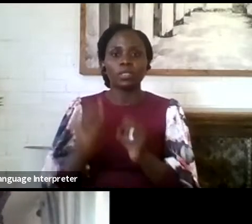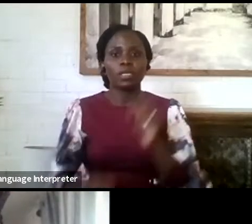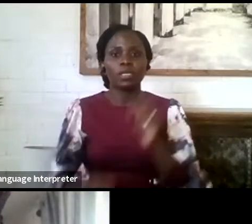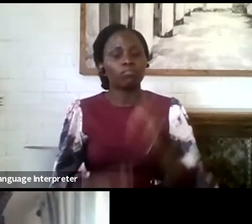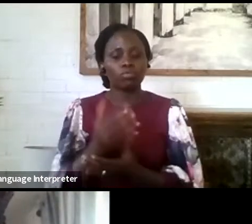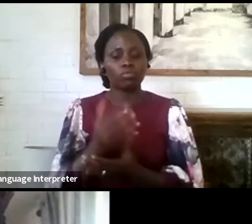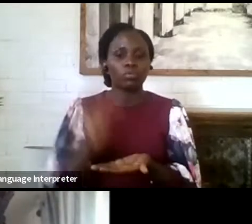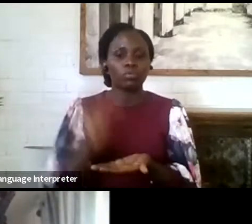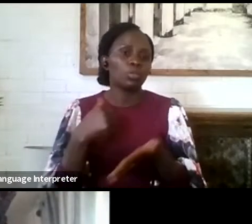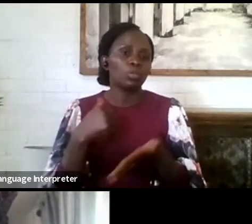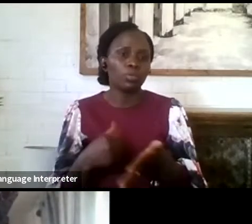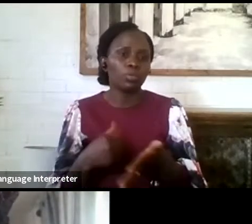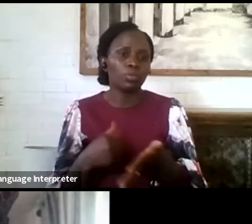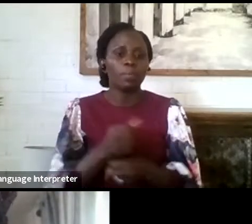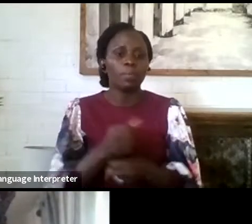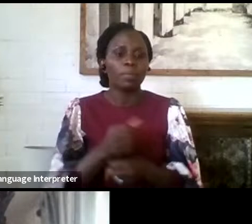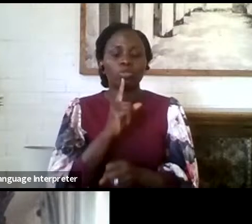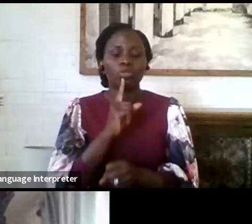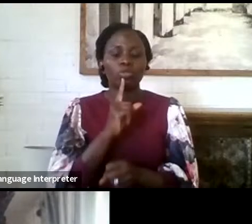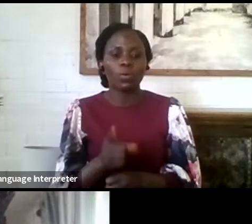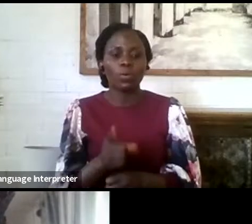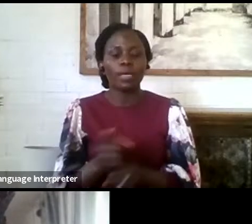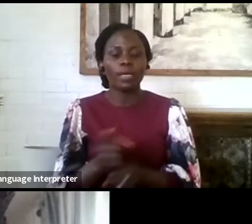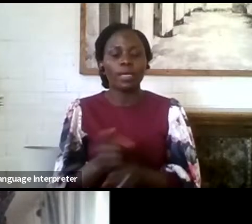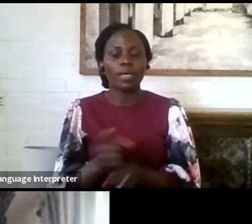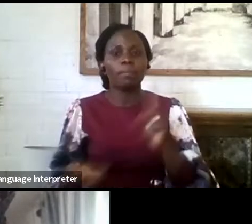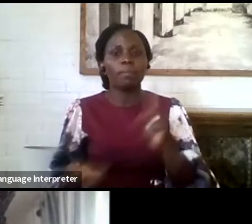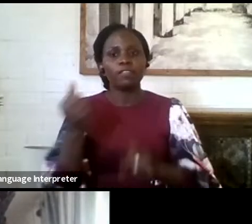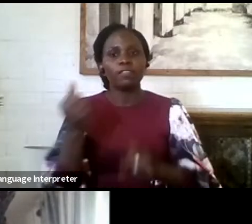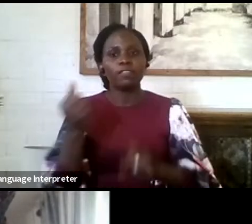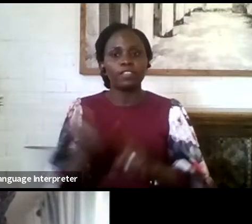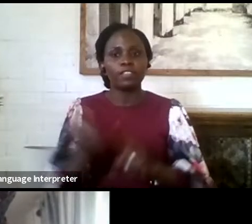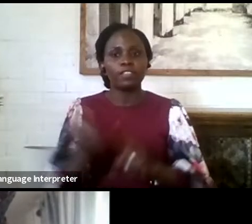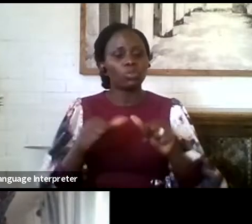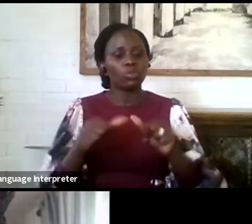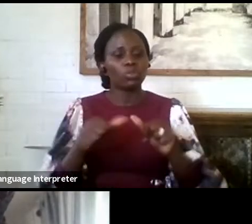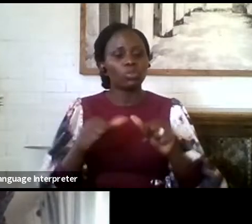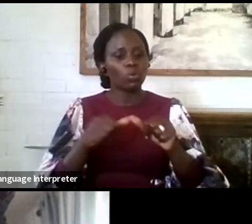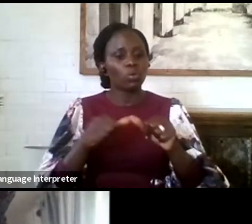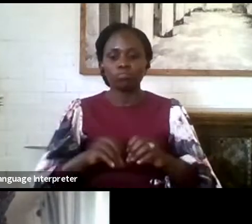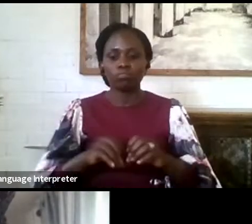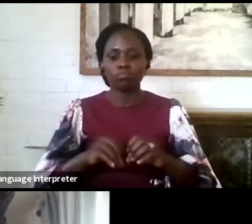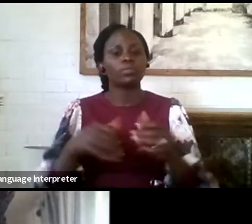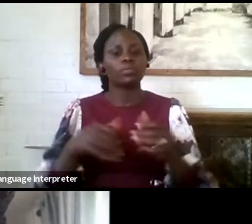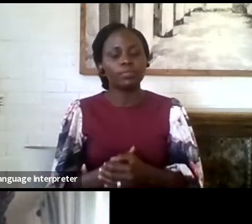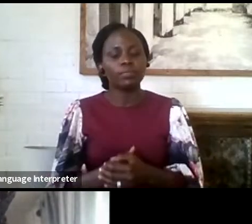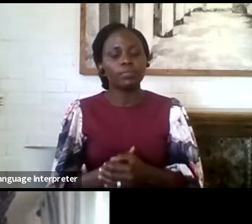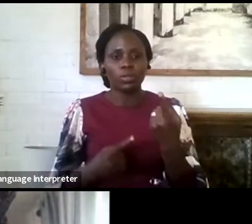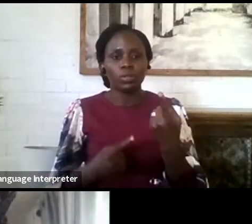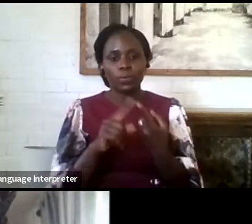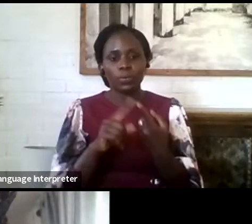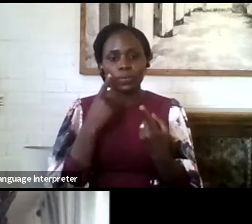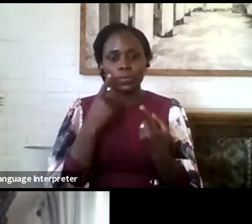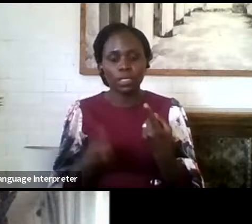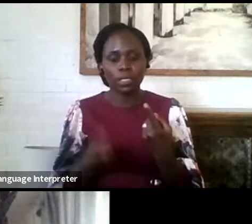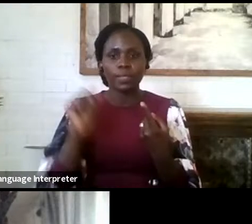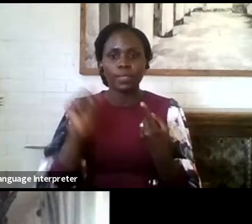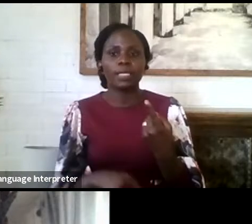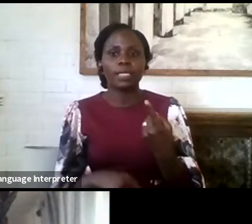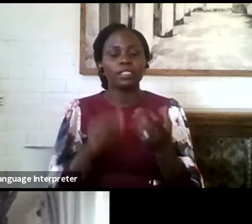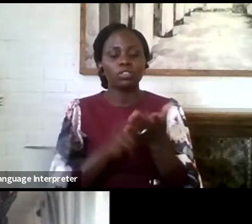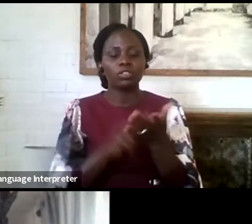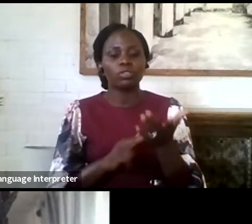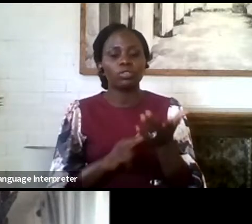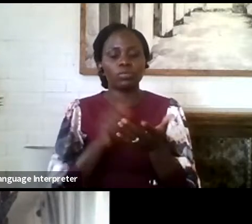distributed. One, we see the potential that we can leverage existing digital infrastructure to roll out digital